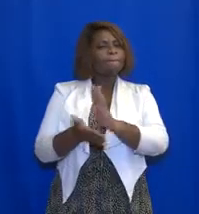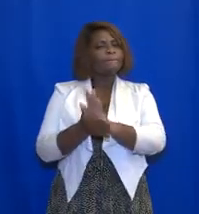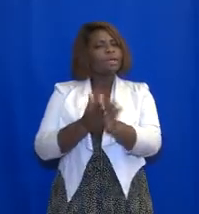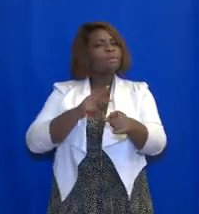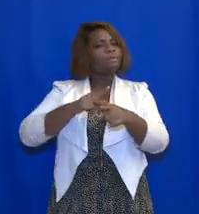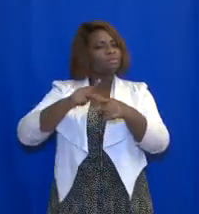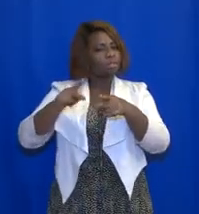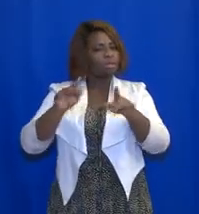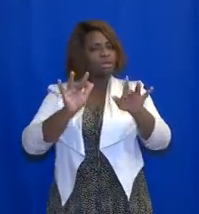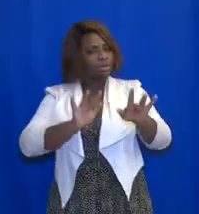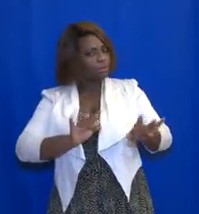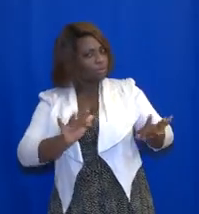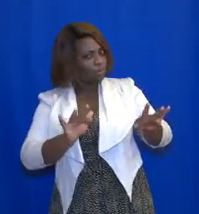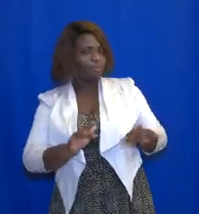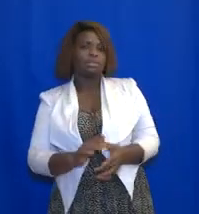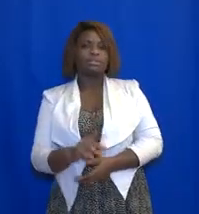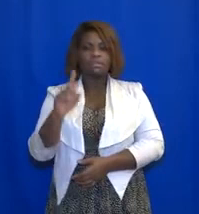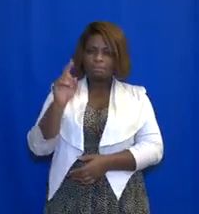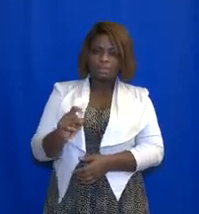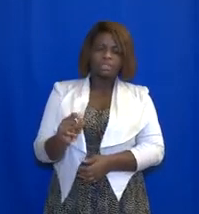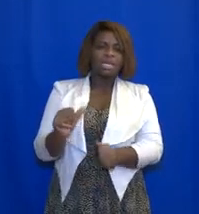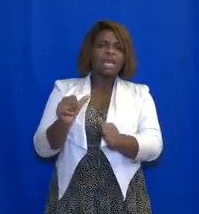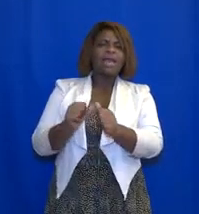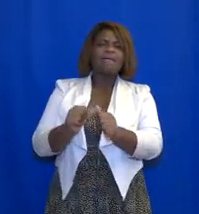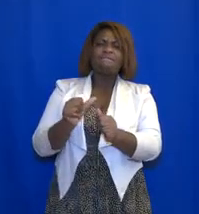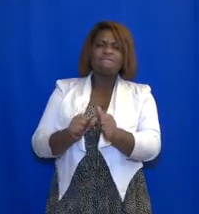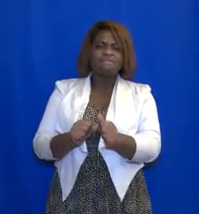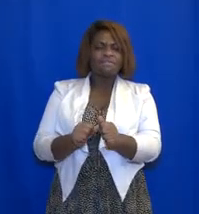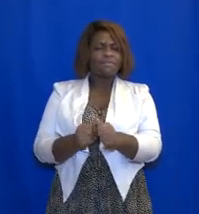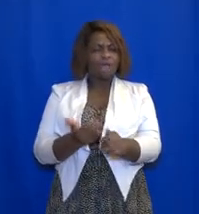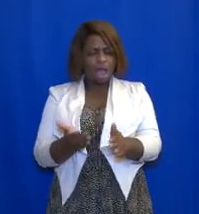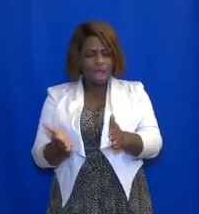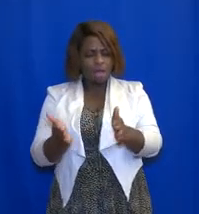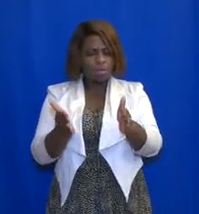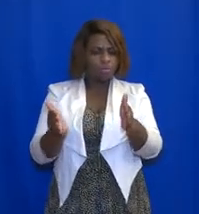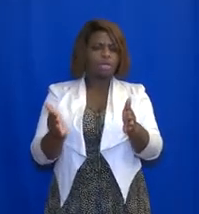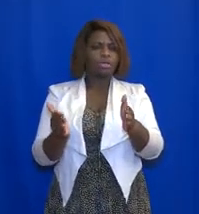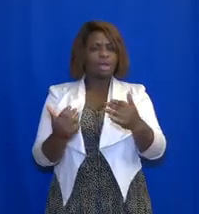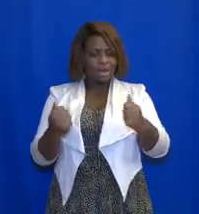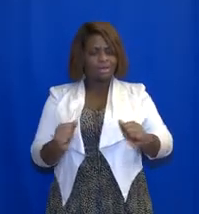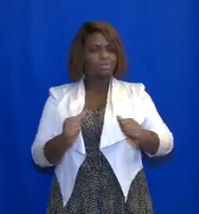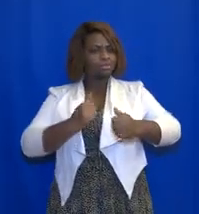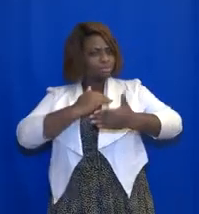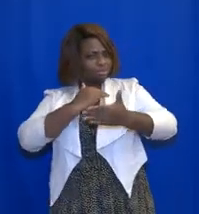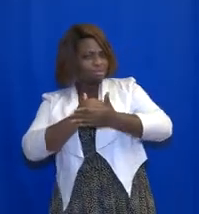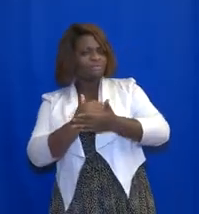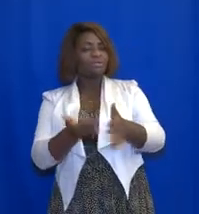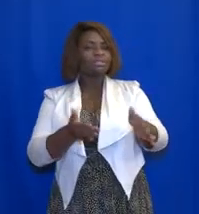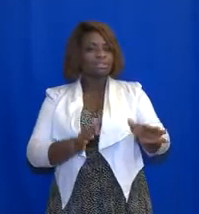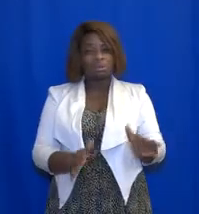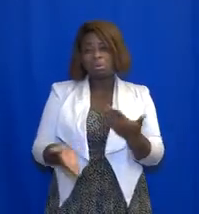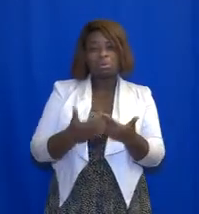and compassionate. Every avoidable death, be it corona-related or